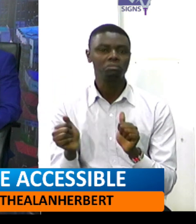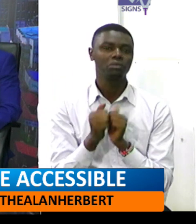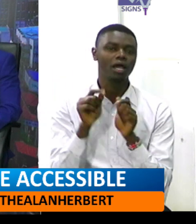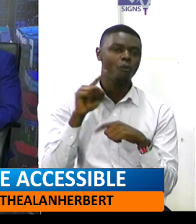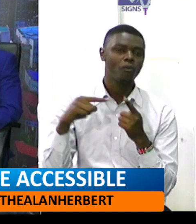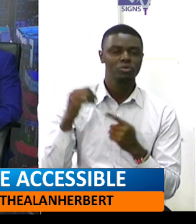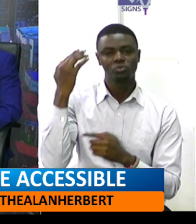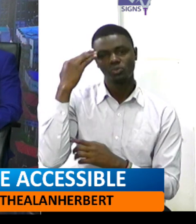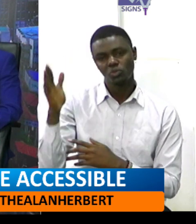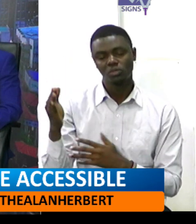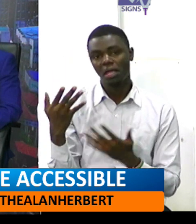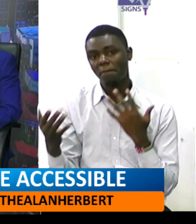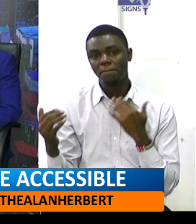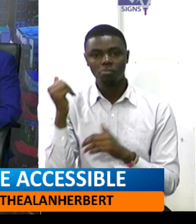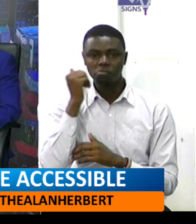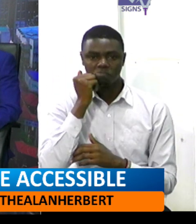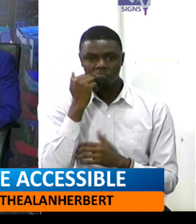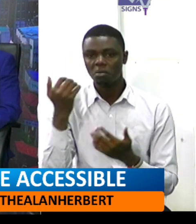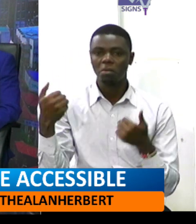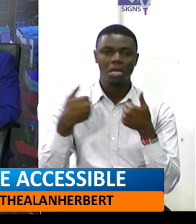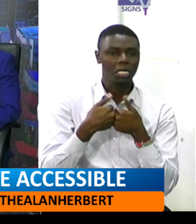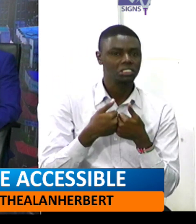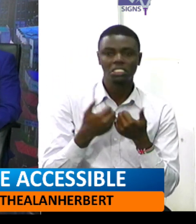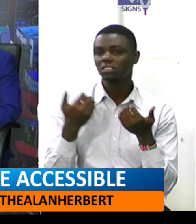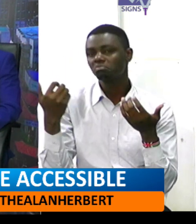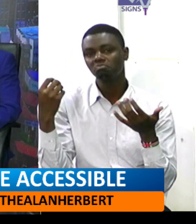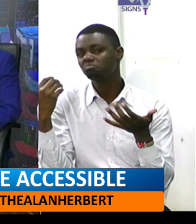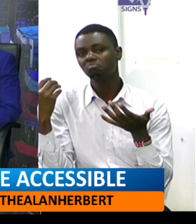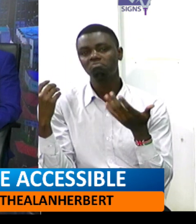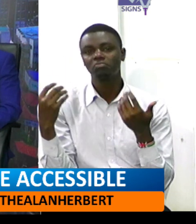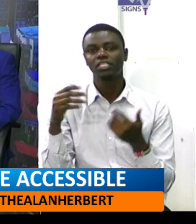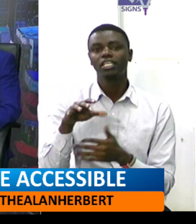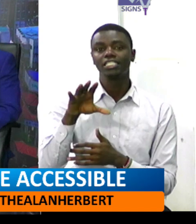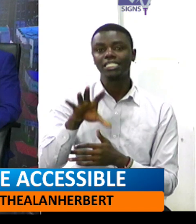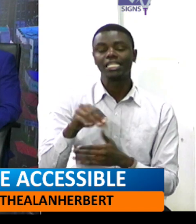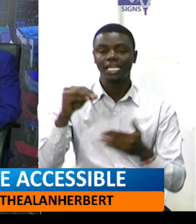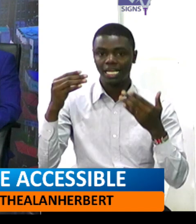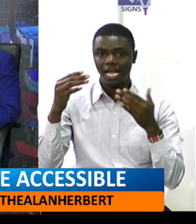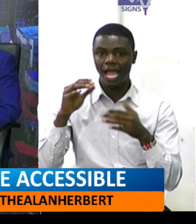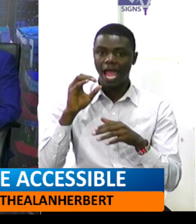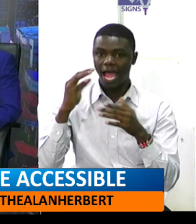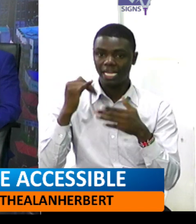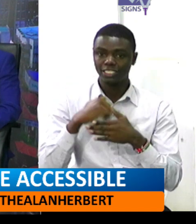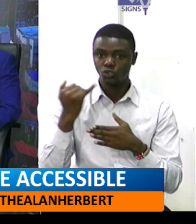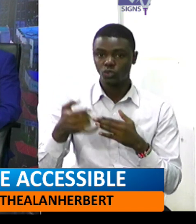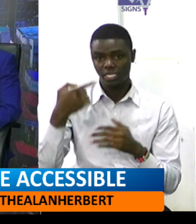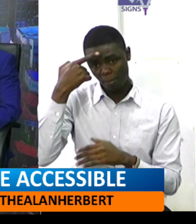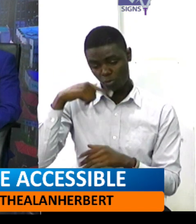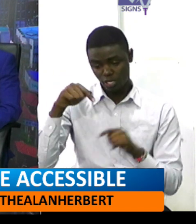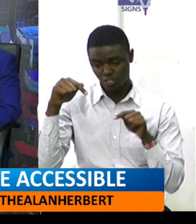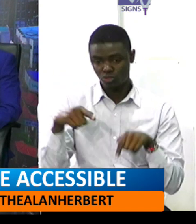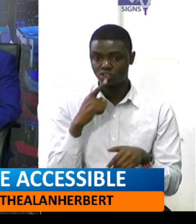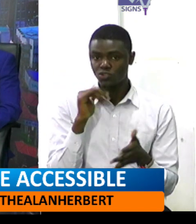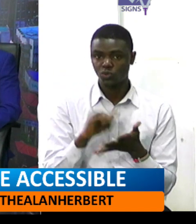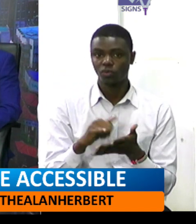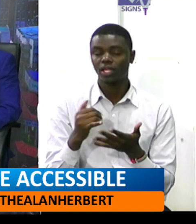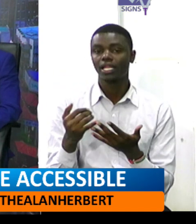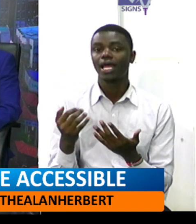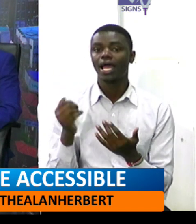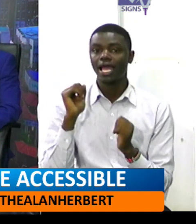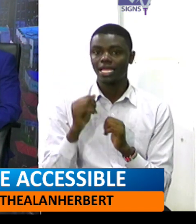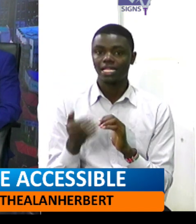may go wrong, could be sickness, could be an accident. Take an insurance policy today so that it can